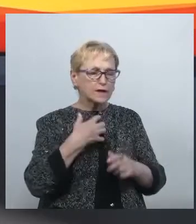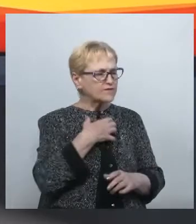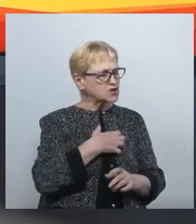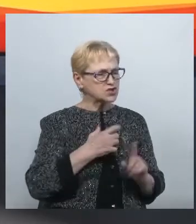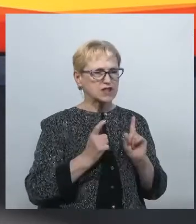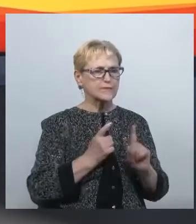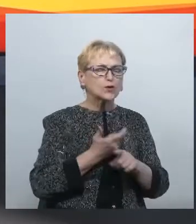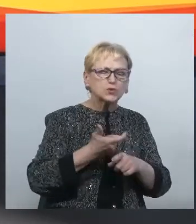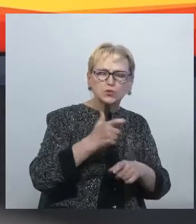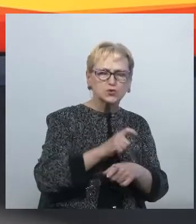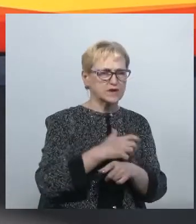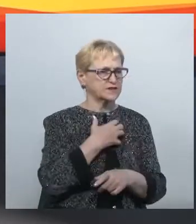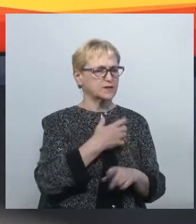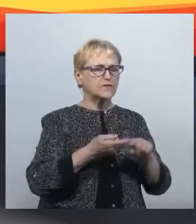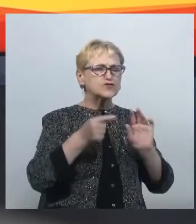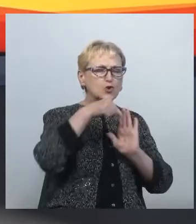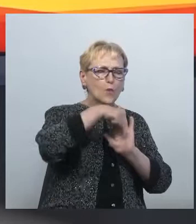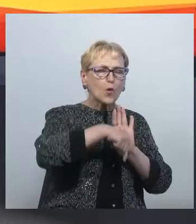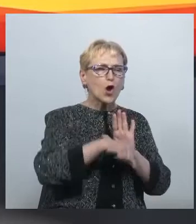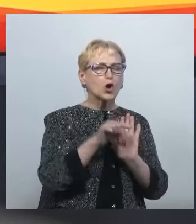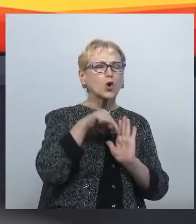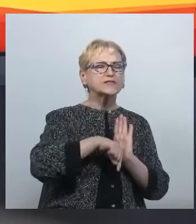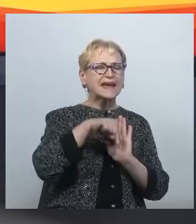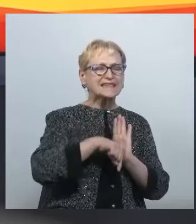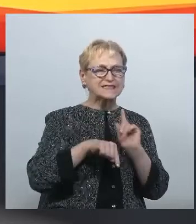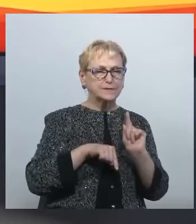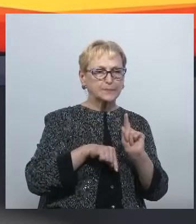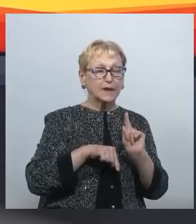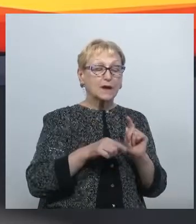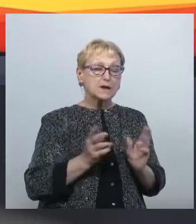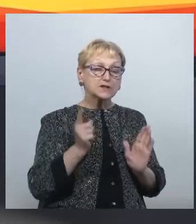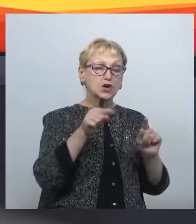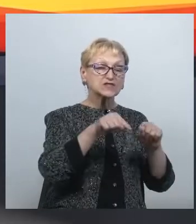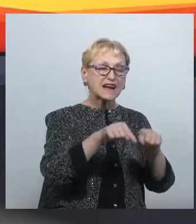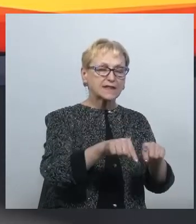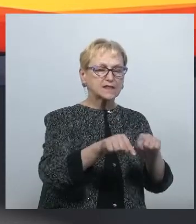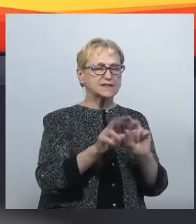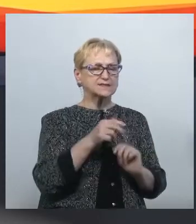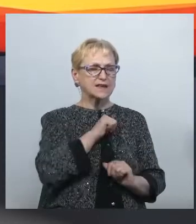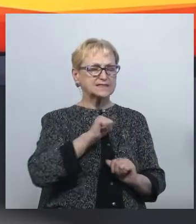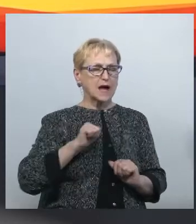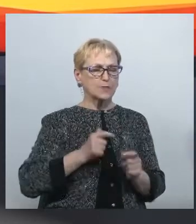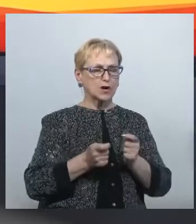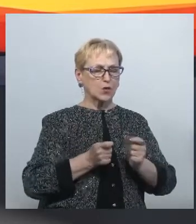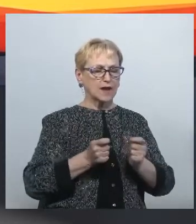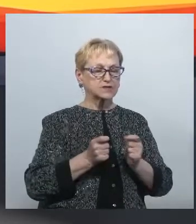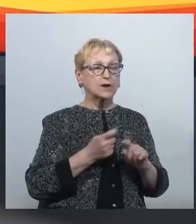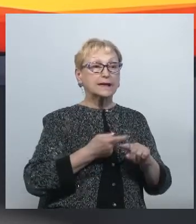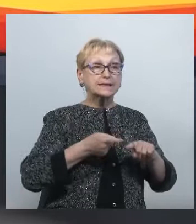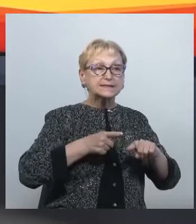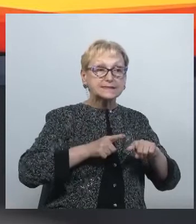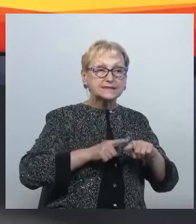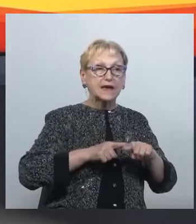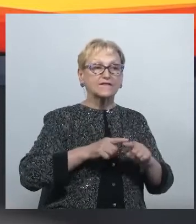state, but it's important within this context to encourage a certain self-regulation activity because self-regulation